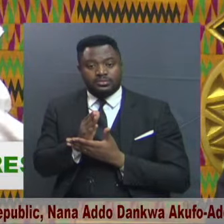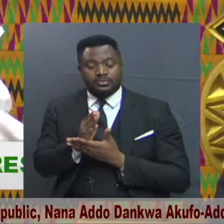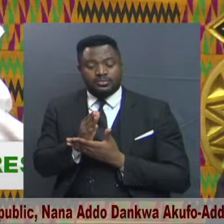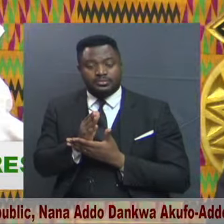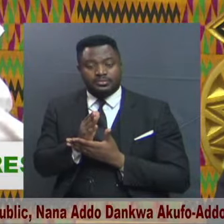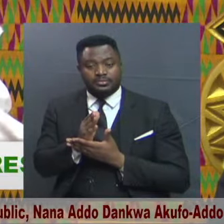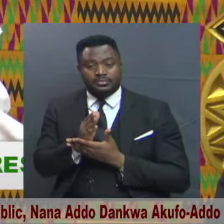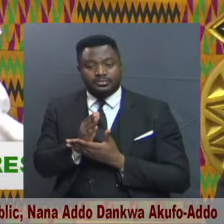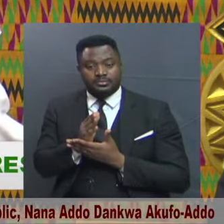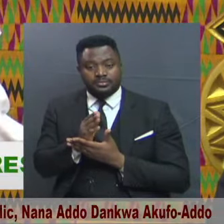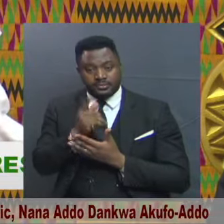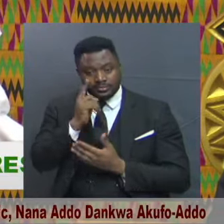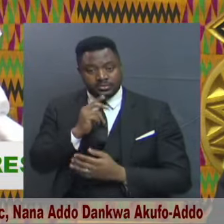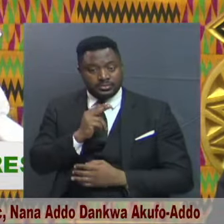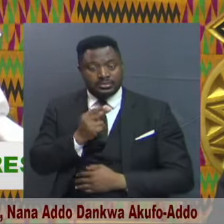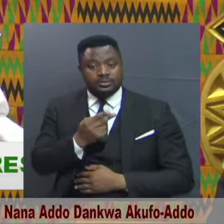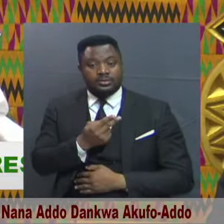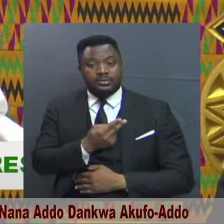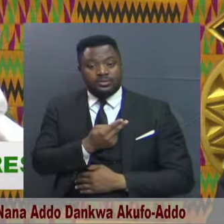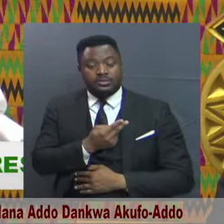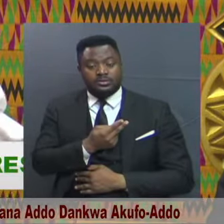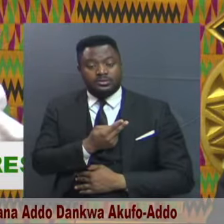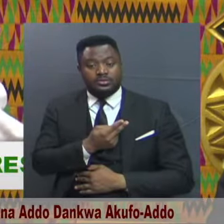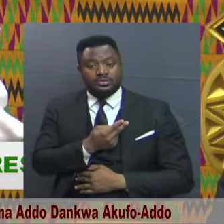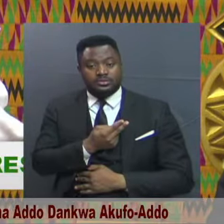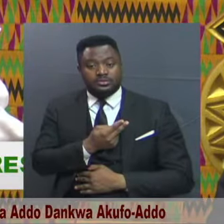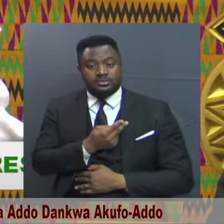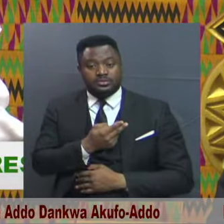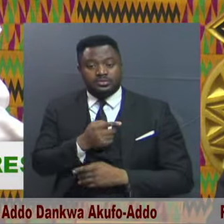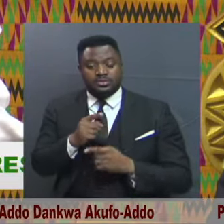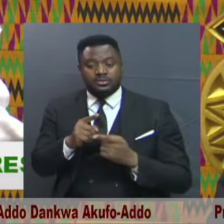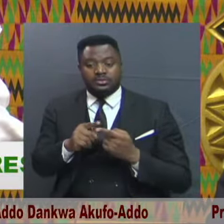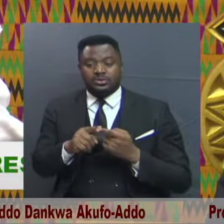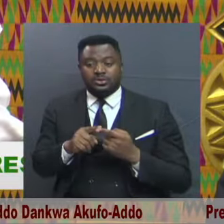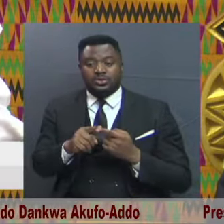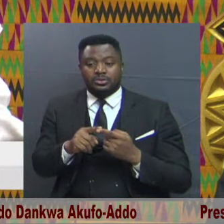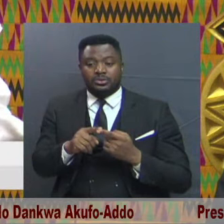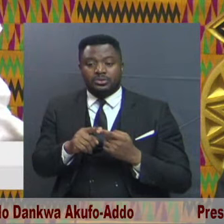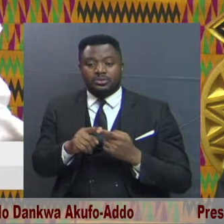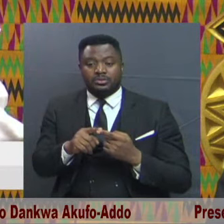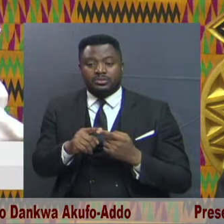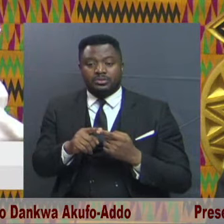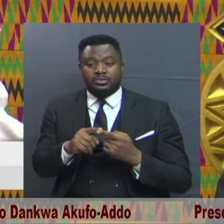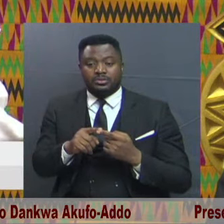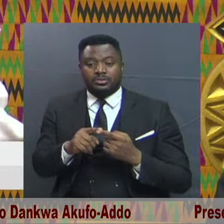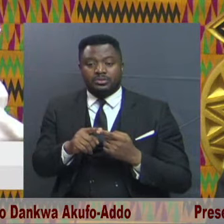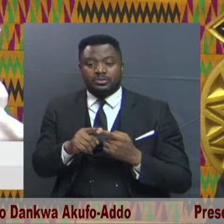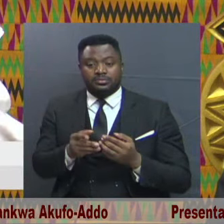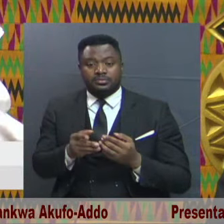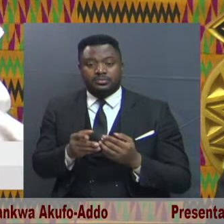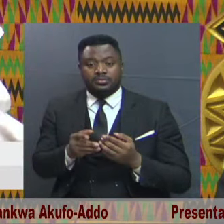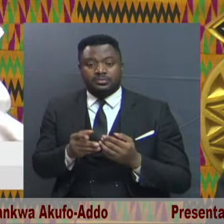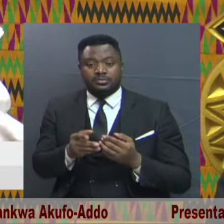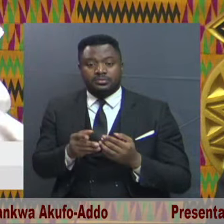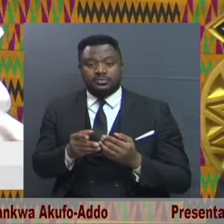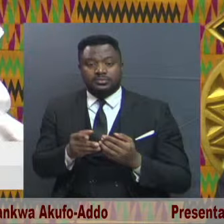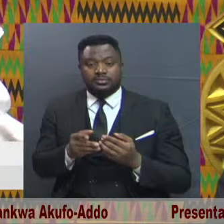right for us to offer to our